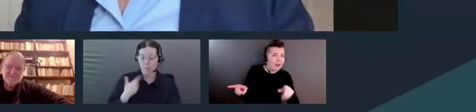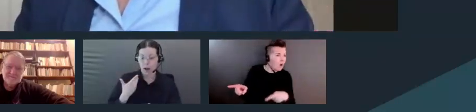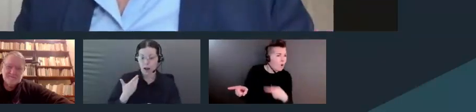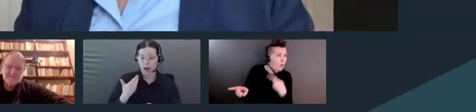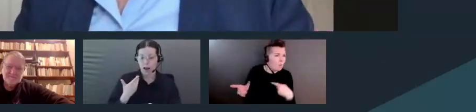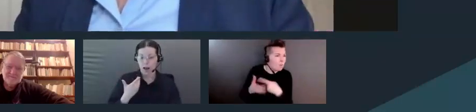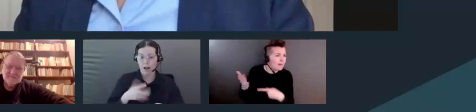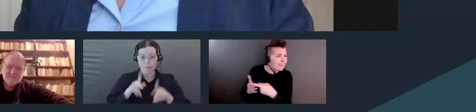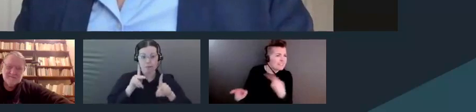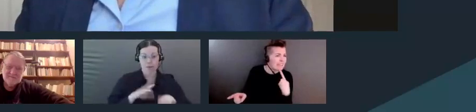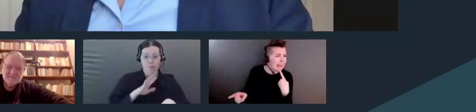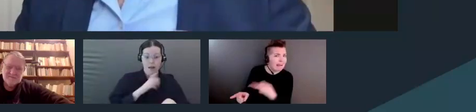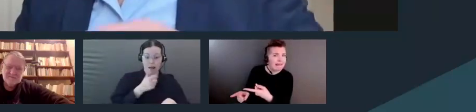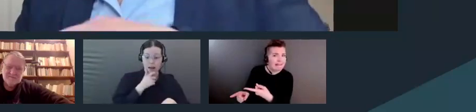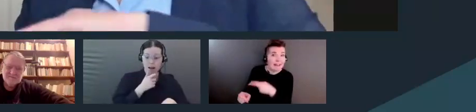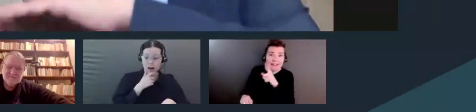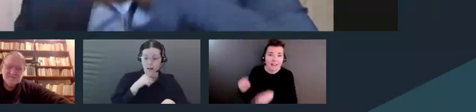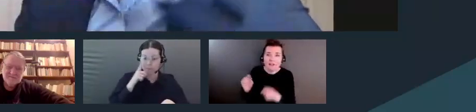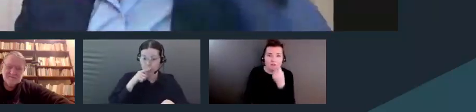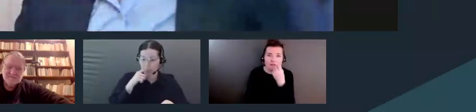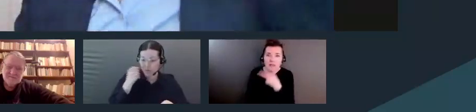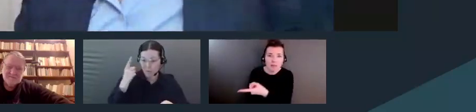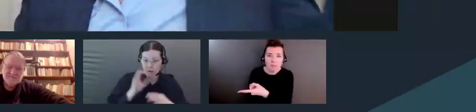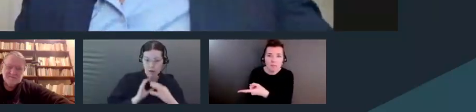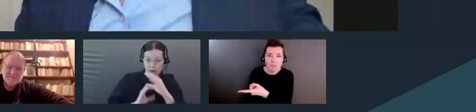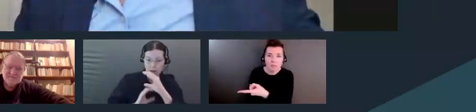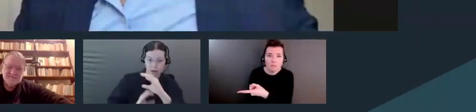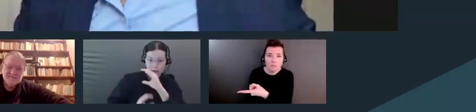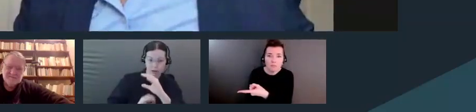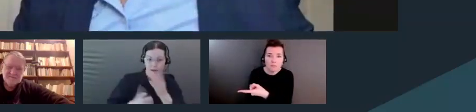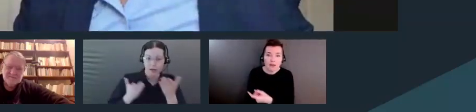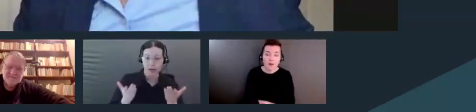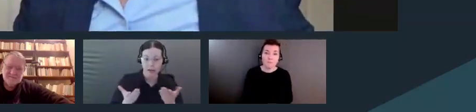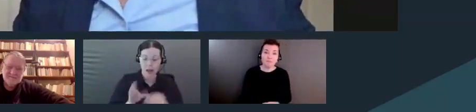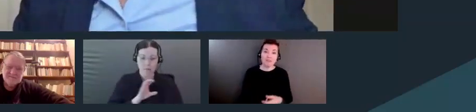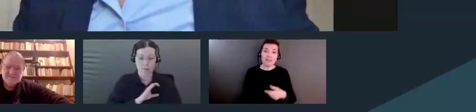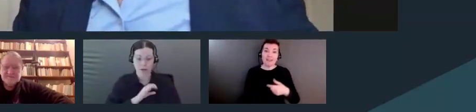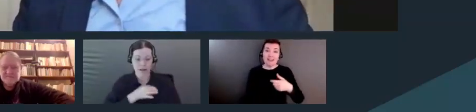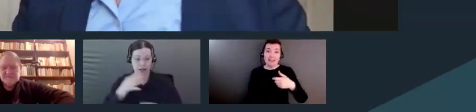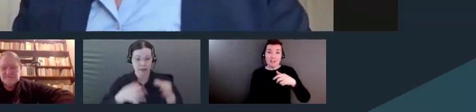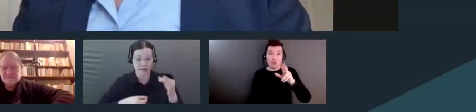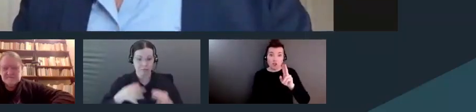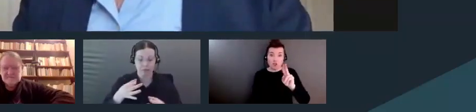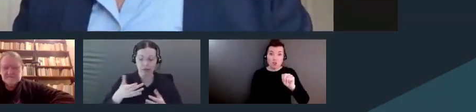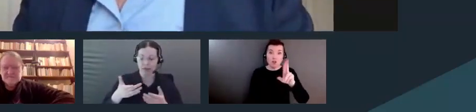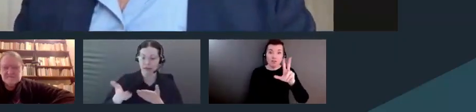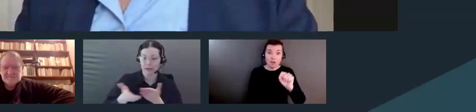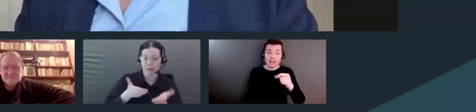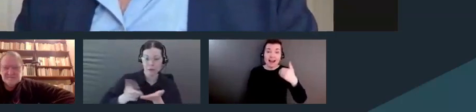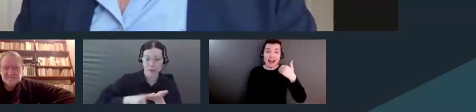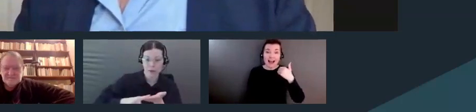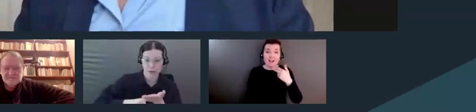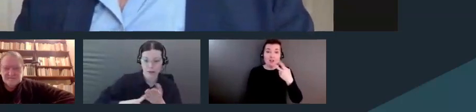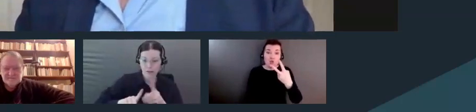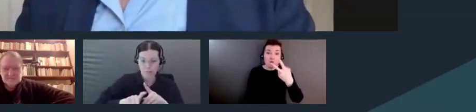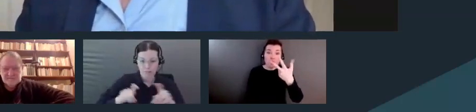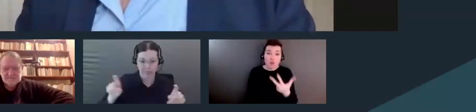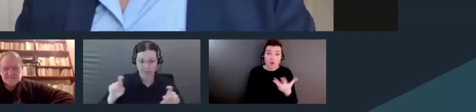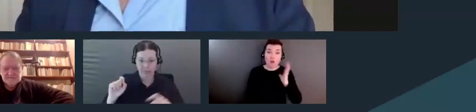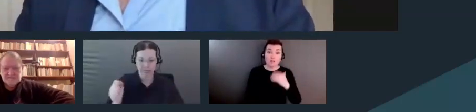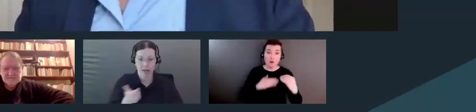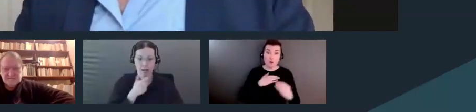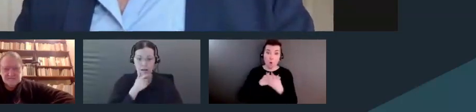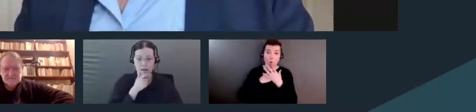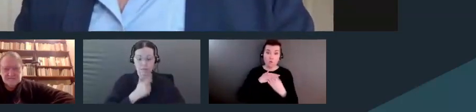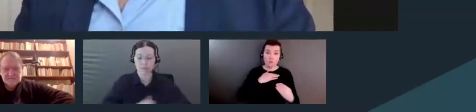locals. Nunavut has 2/3 of Canada's coastline, but you can't call the Coast Guard and speak to them in